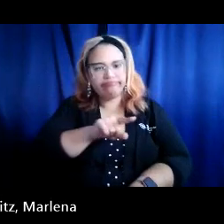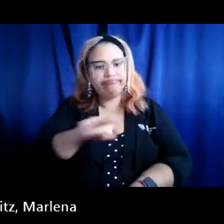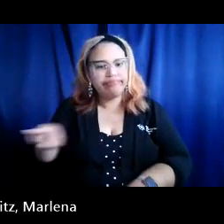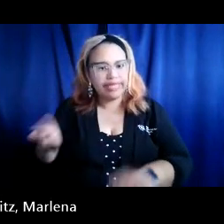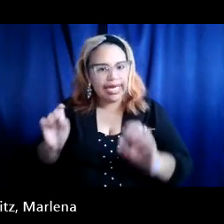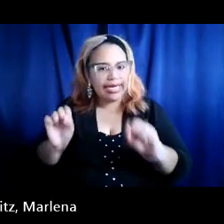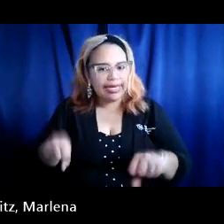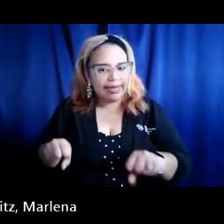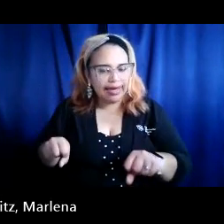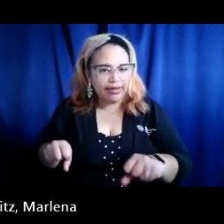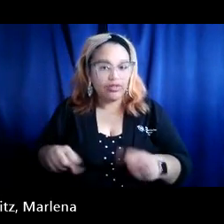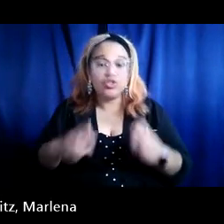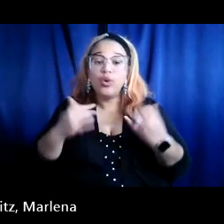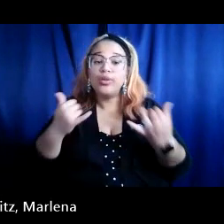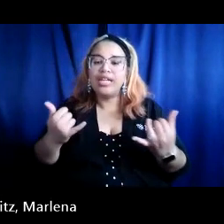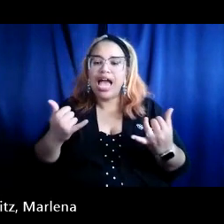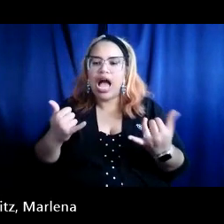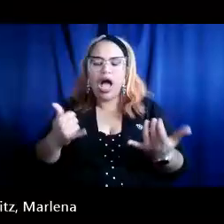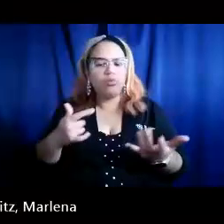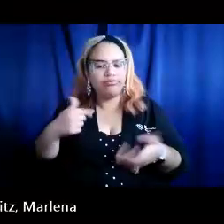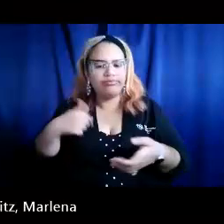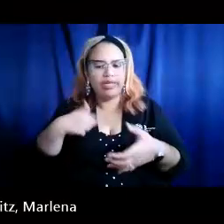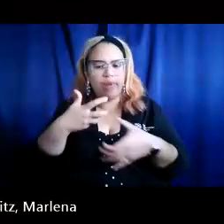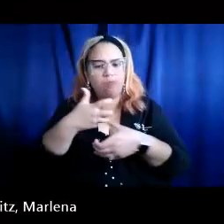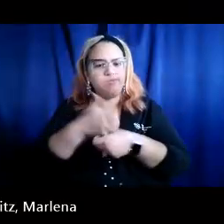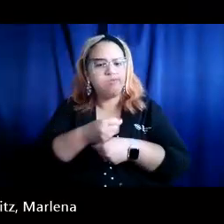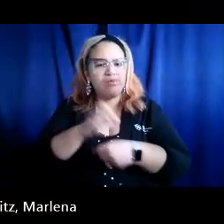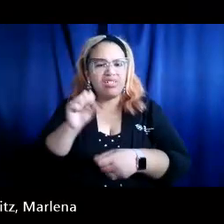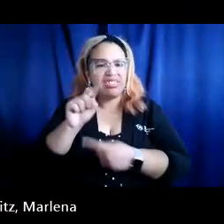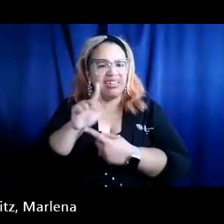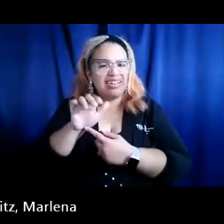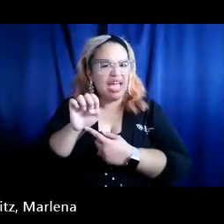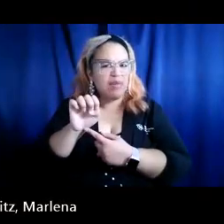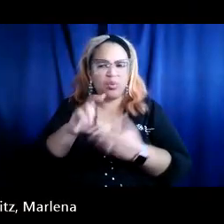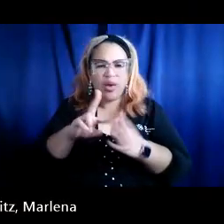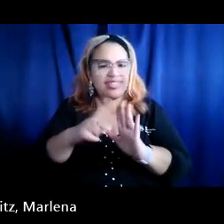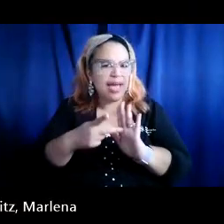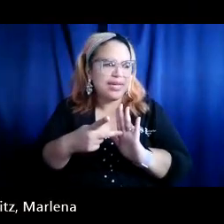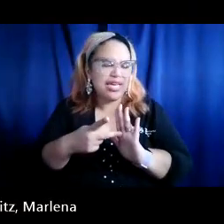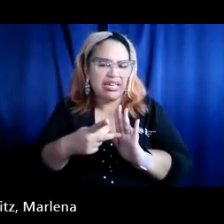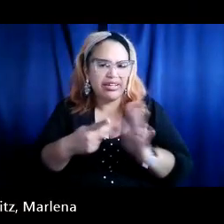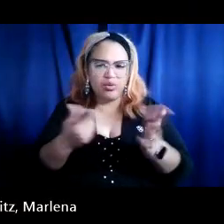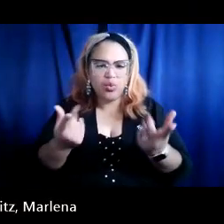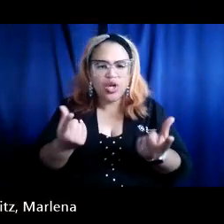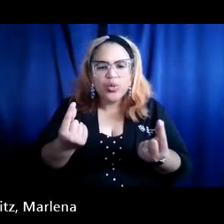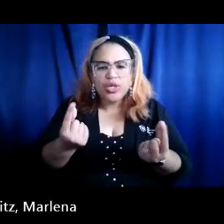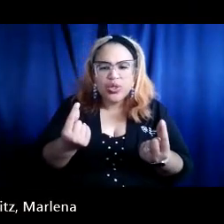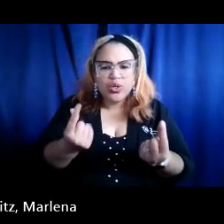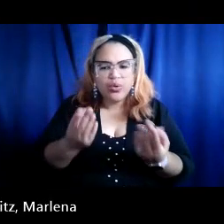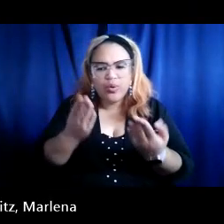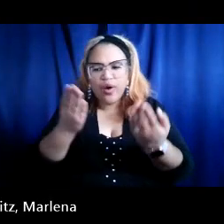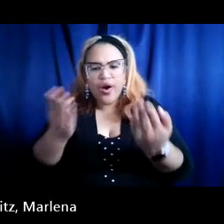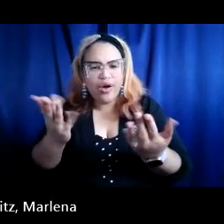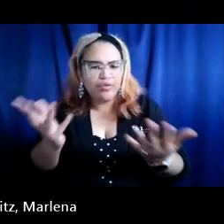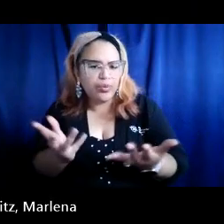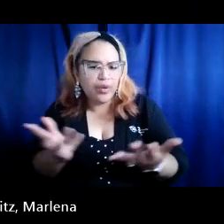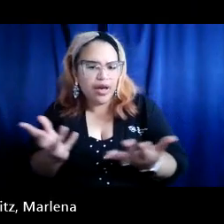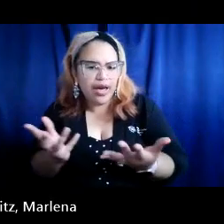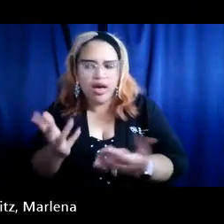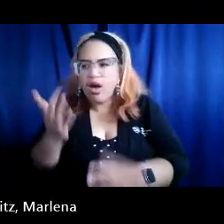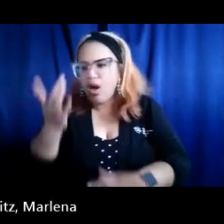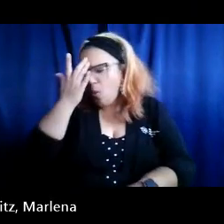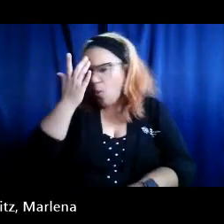understand what Stable is, a little bit about the why, how we are, what we do, and how it can impact your role